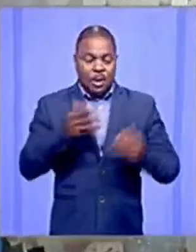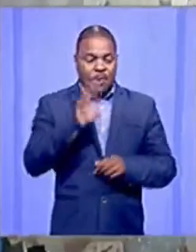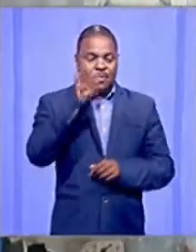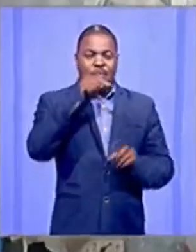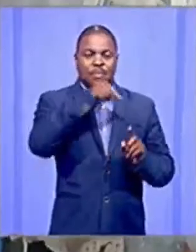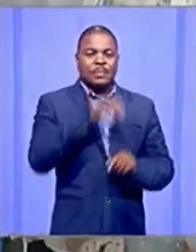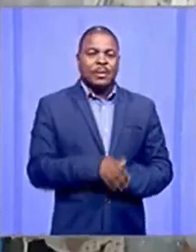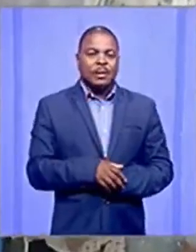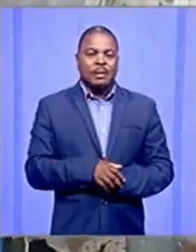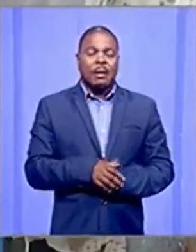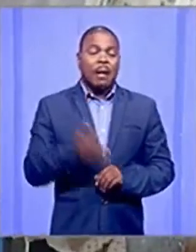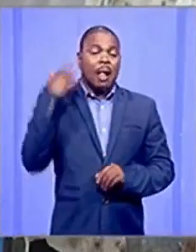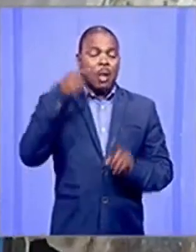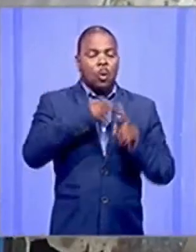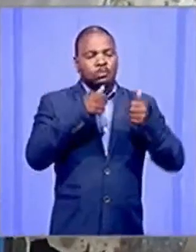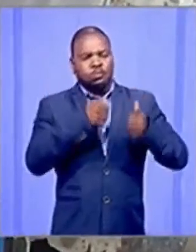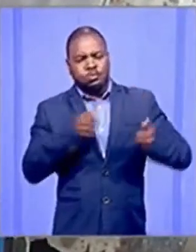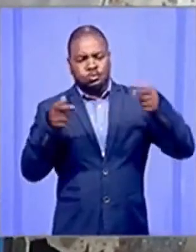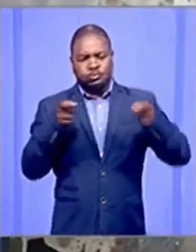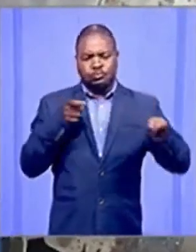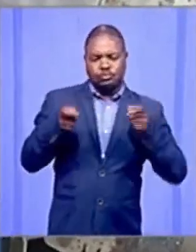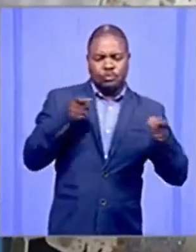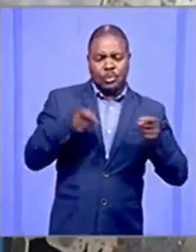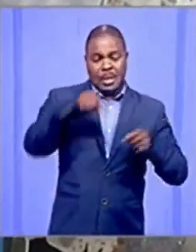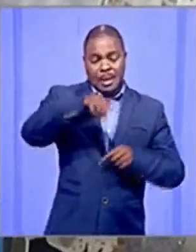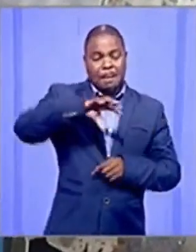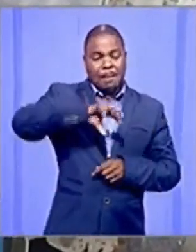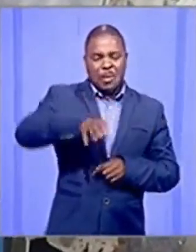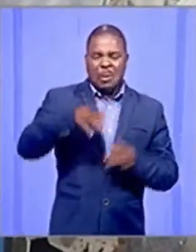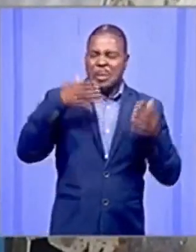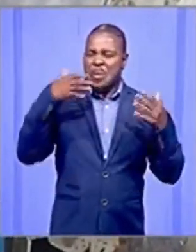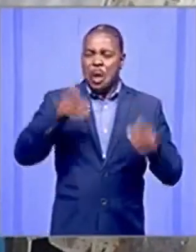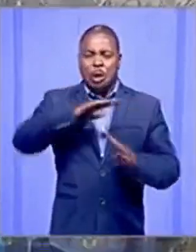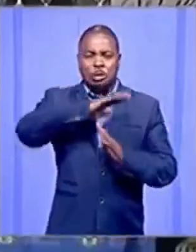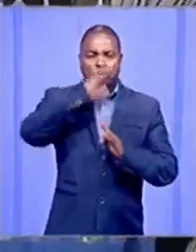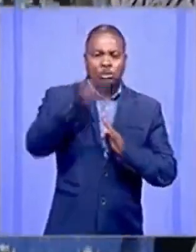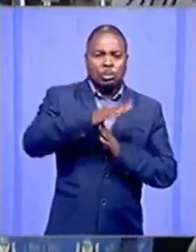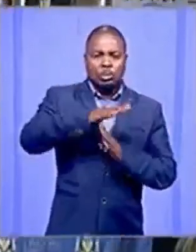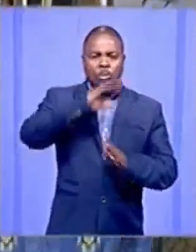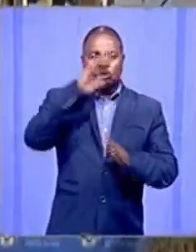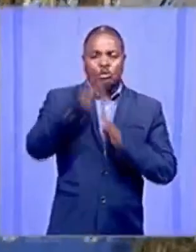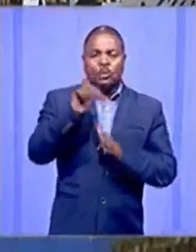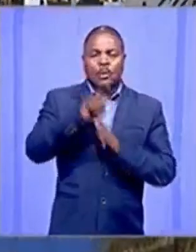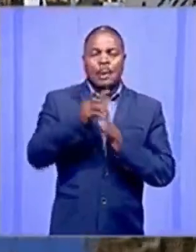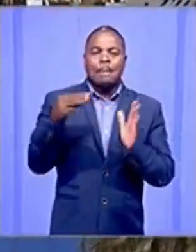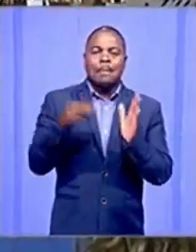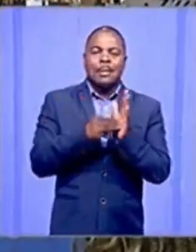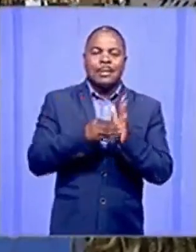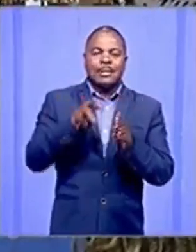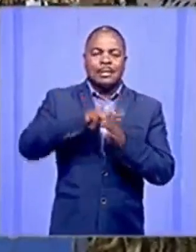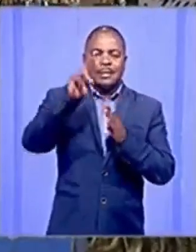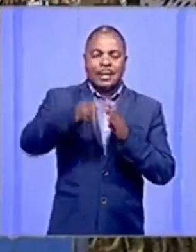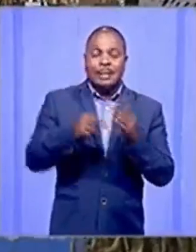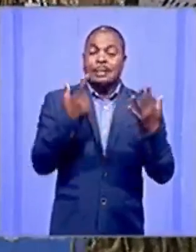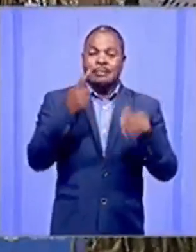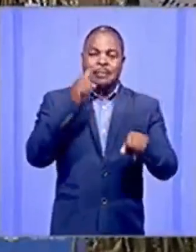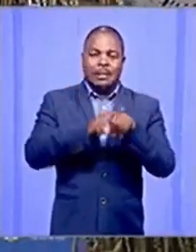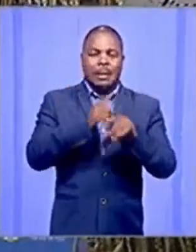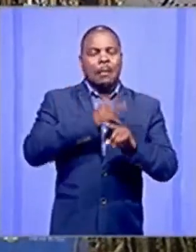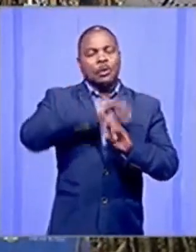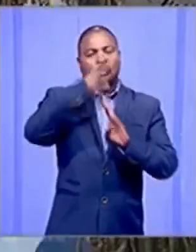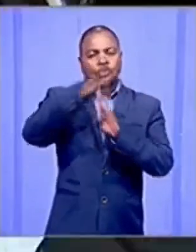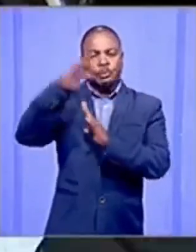Tlasa boetapele ba hae, province e ipabotse ka makgabane sephethong sa sehlopha sa matriki makgetlo a